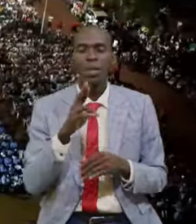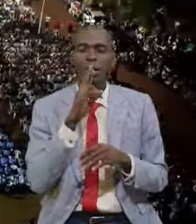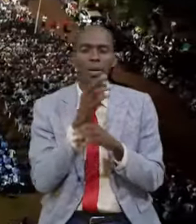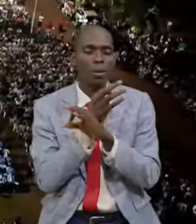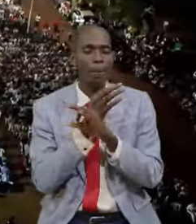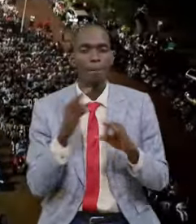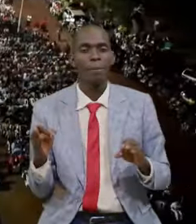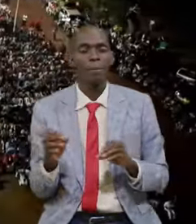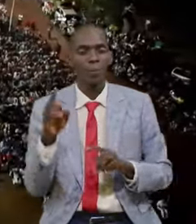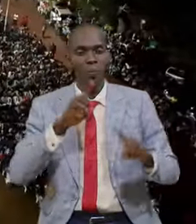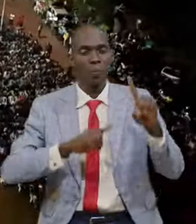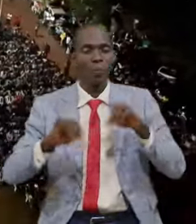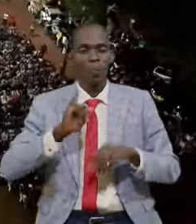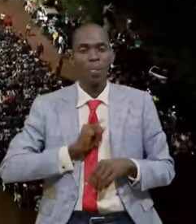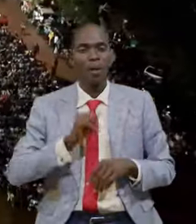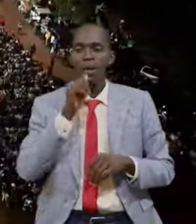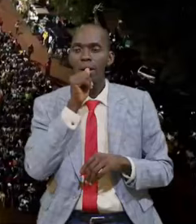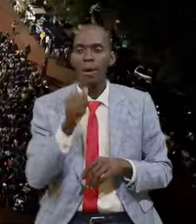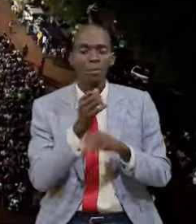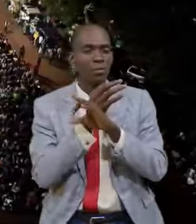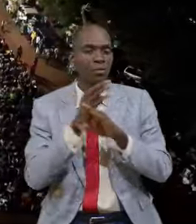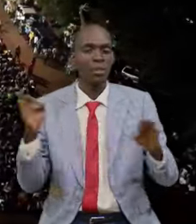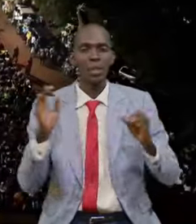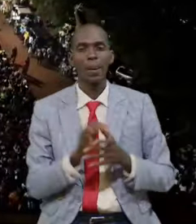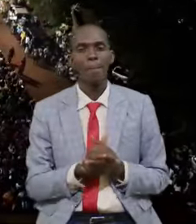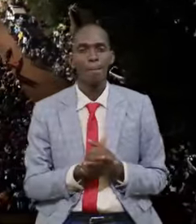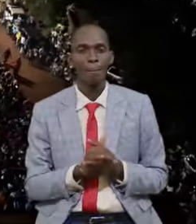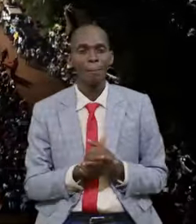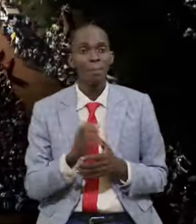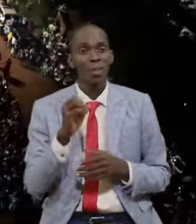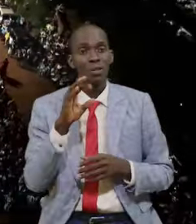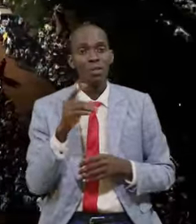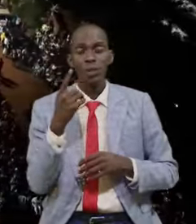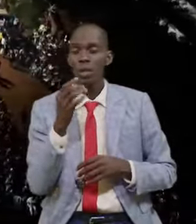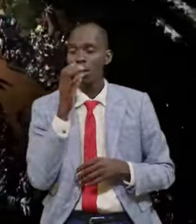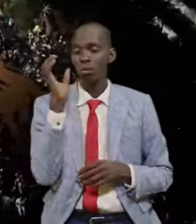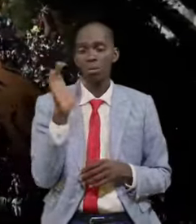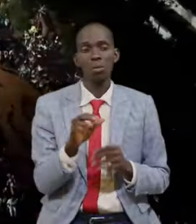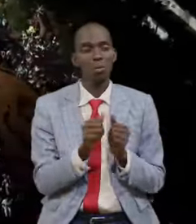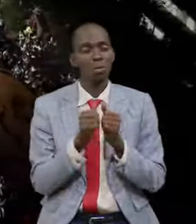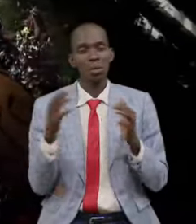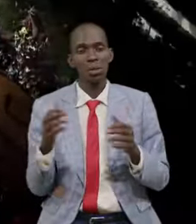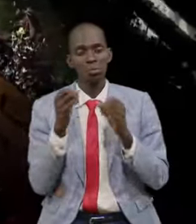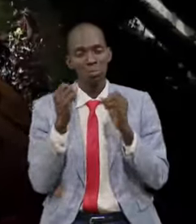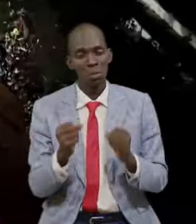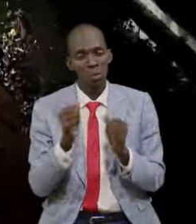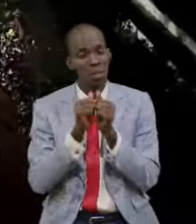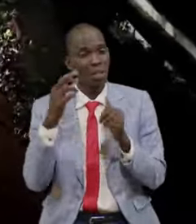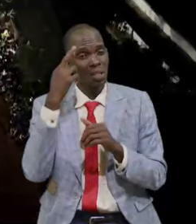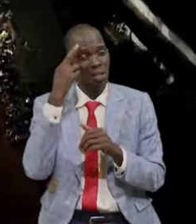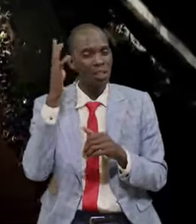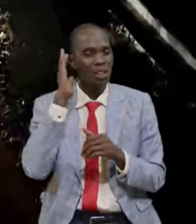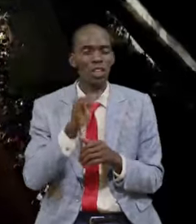I am free. So the curse, causeless, shall not